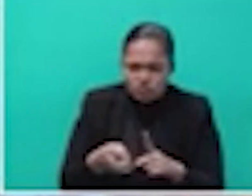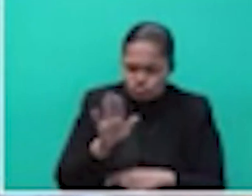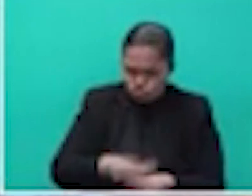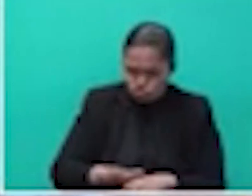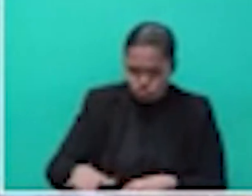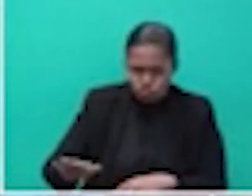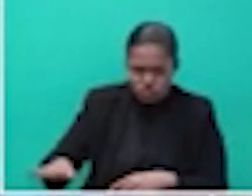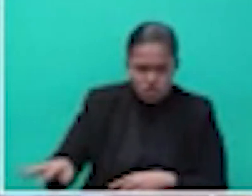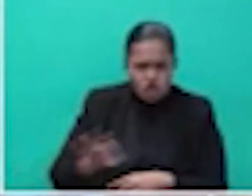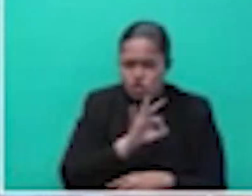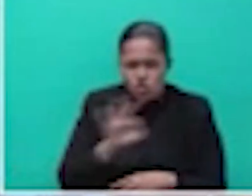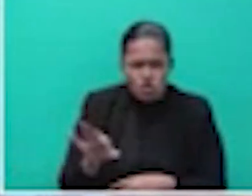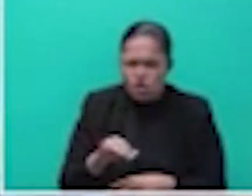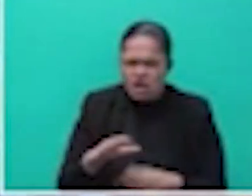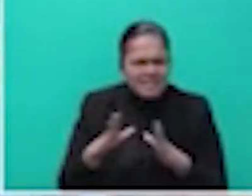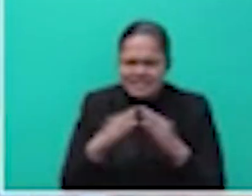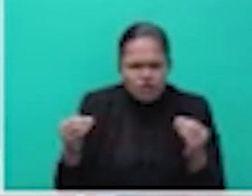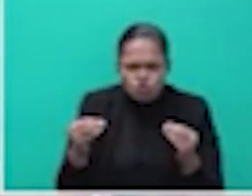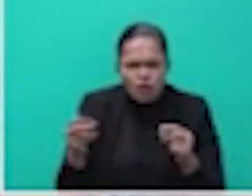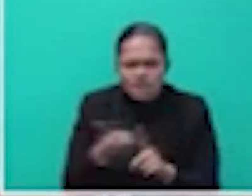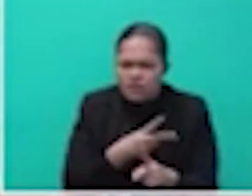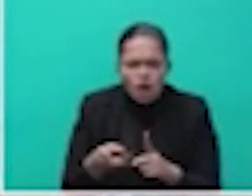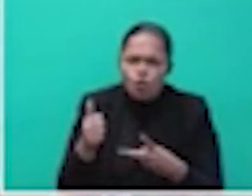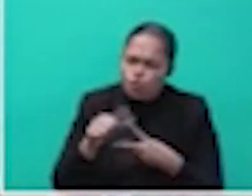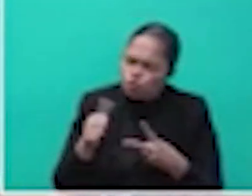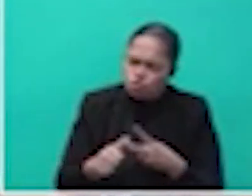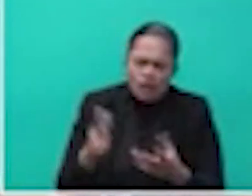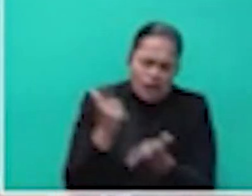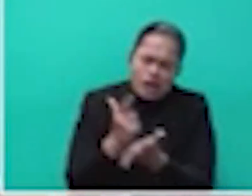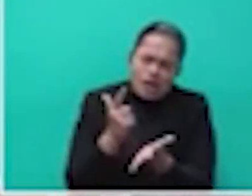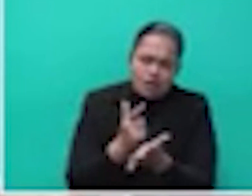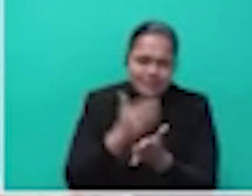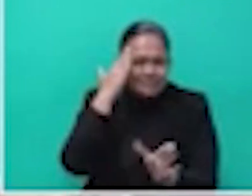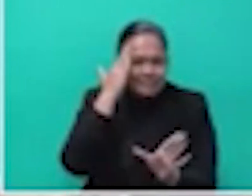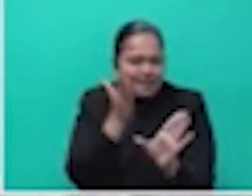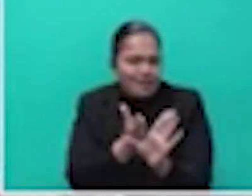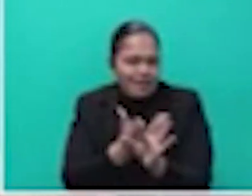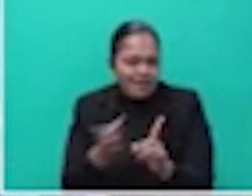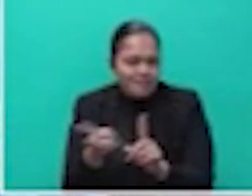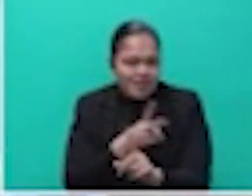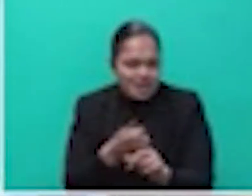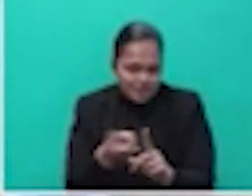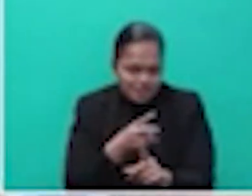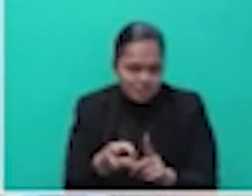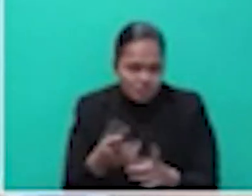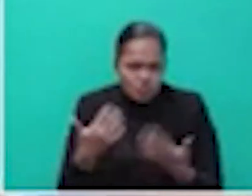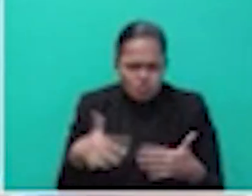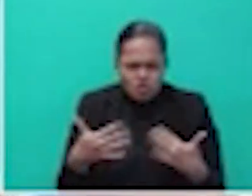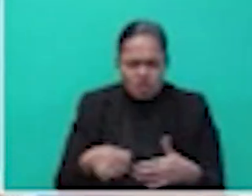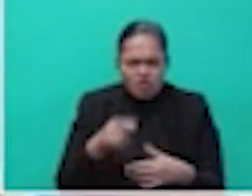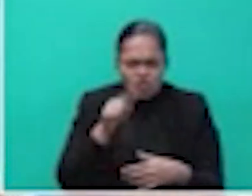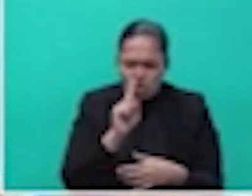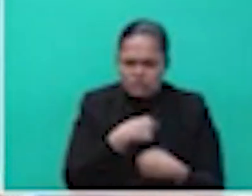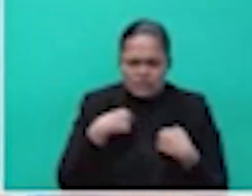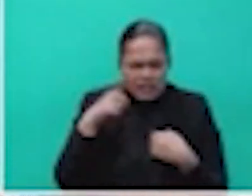just not just the sexual violence, it's also a lot of the psychological violence. I think one of the great things that we have been able to do in